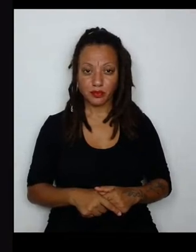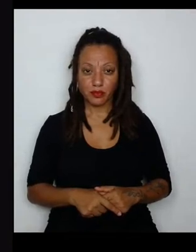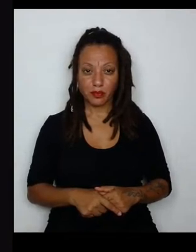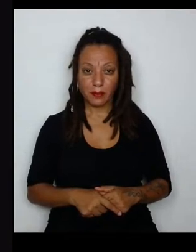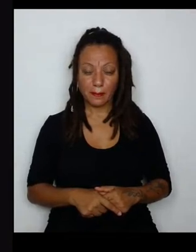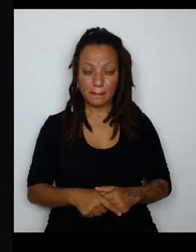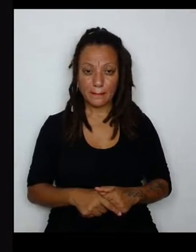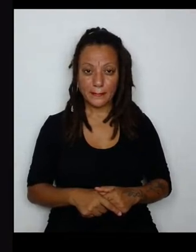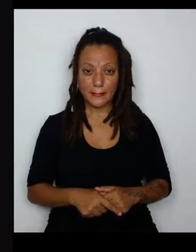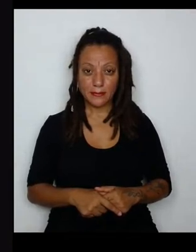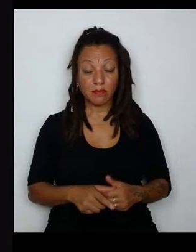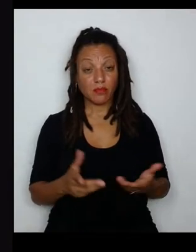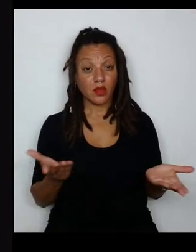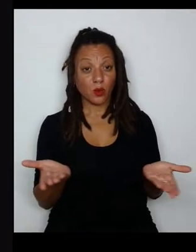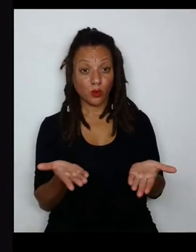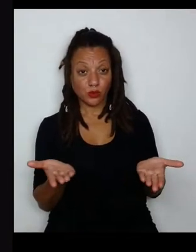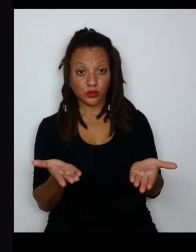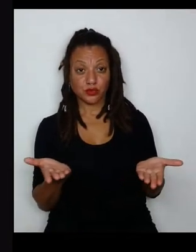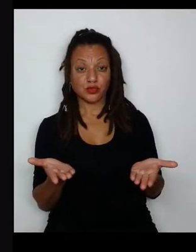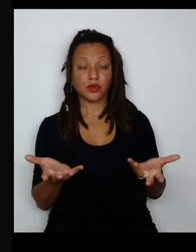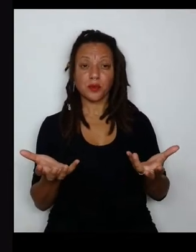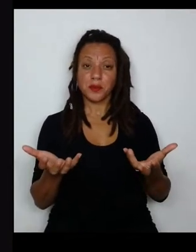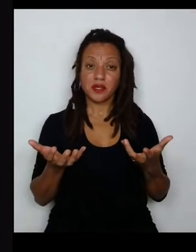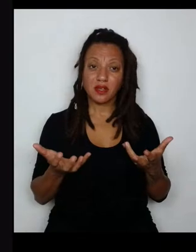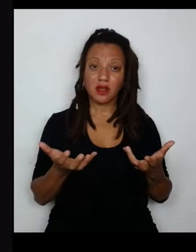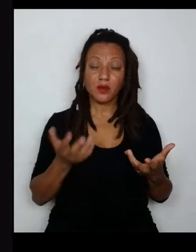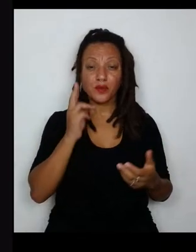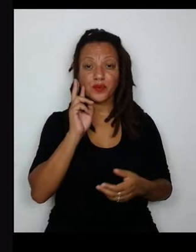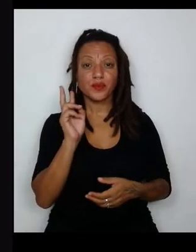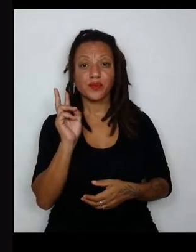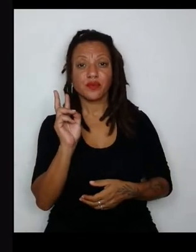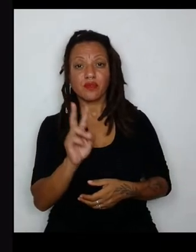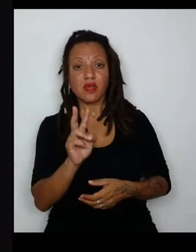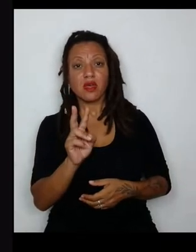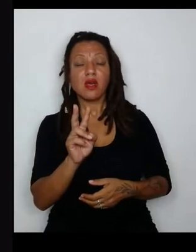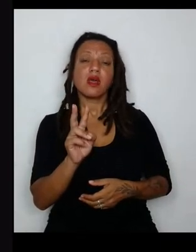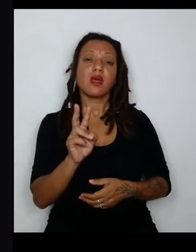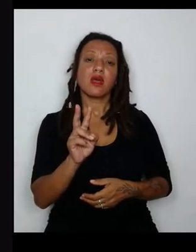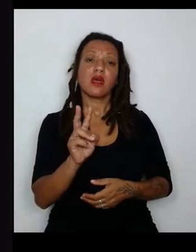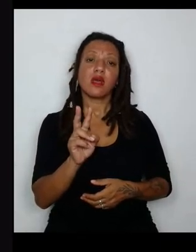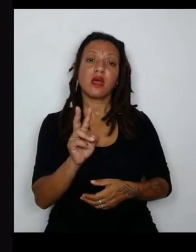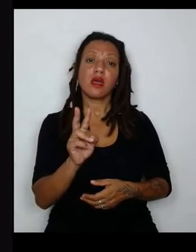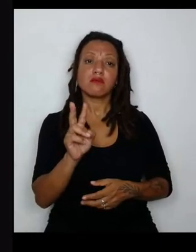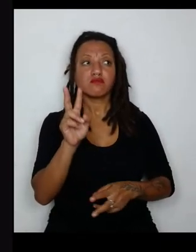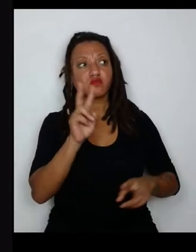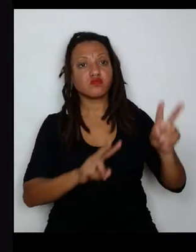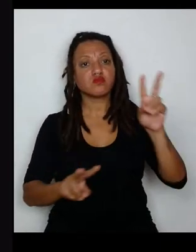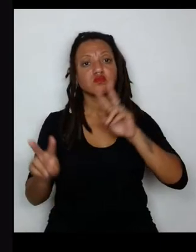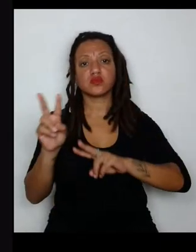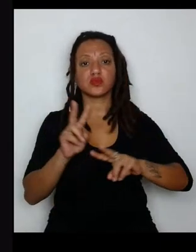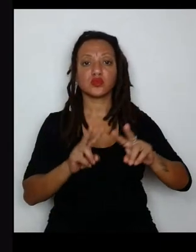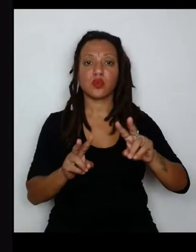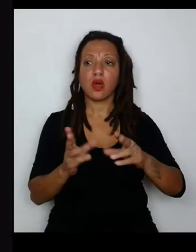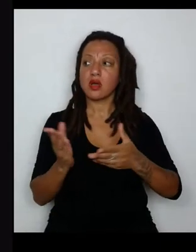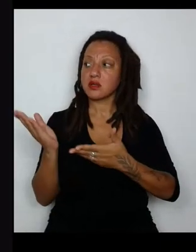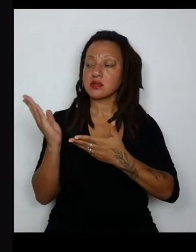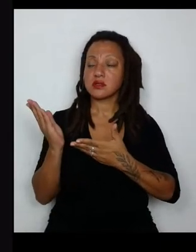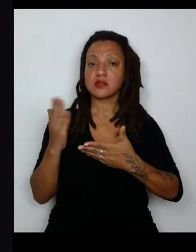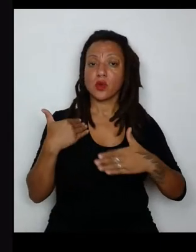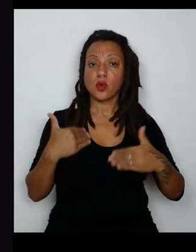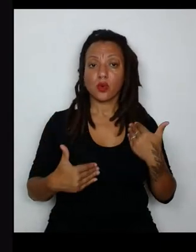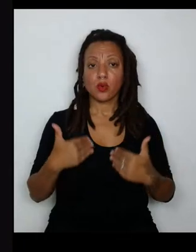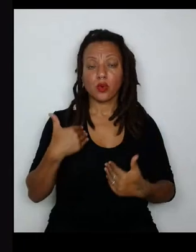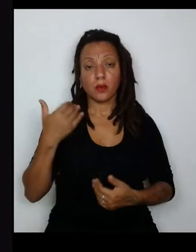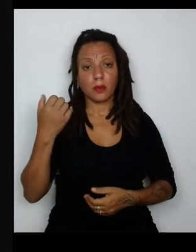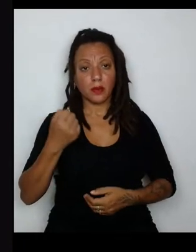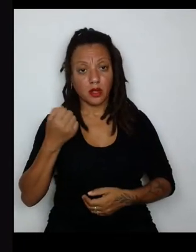some of the visual tropes by which white bodies and bodies of color were historically figured